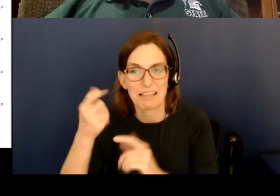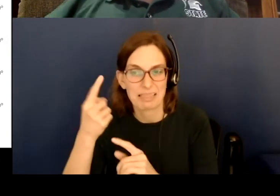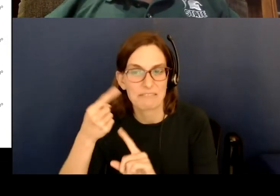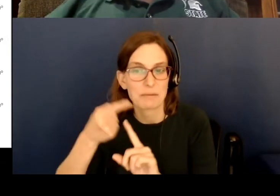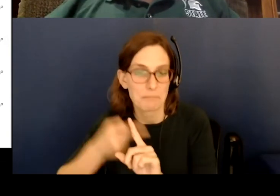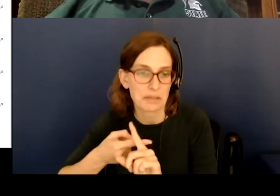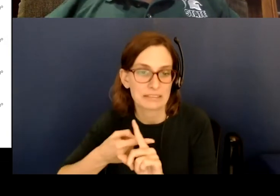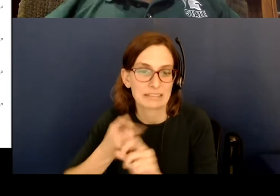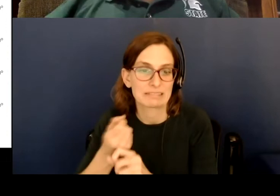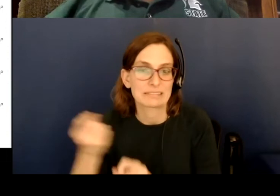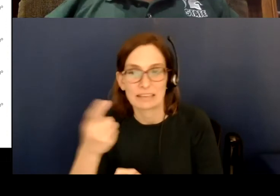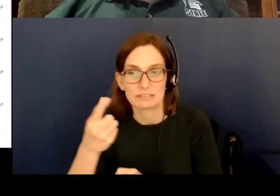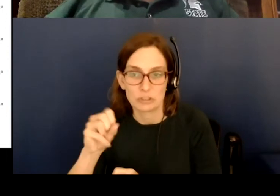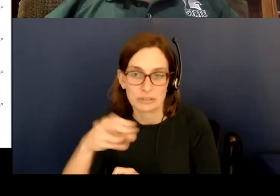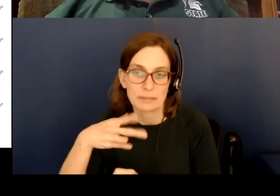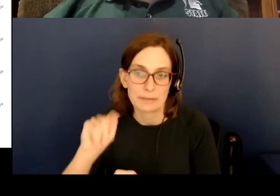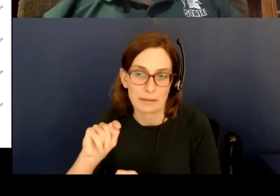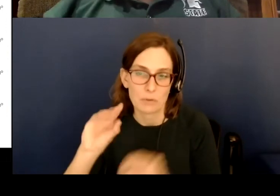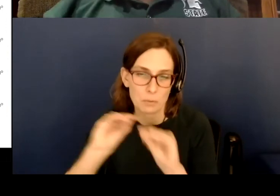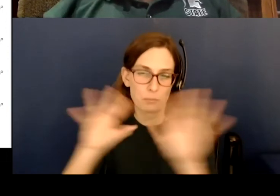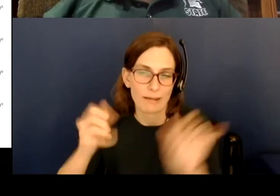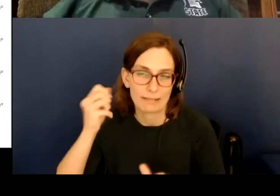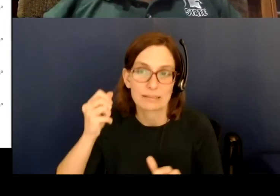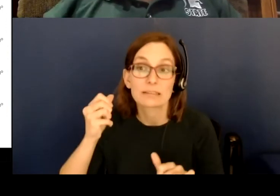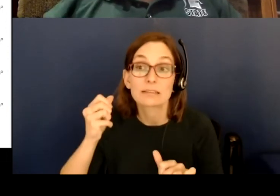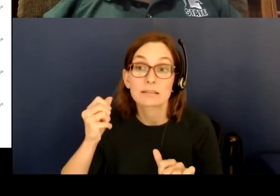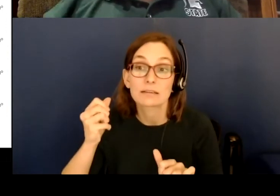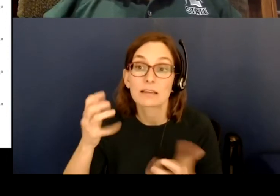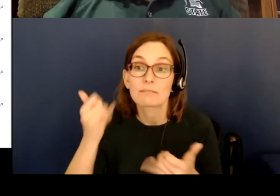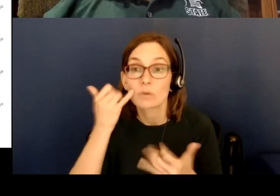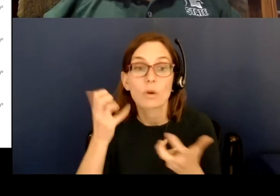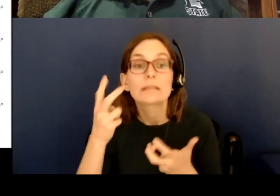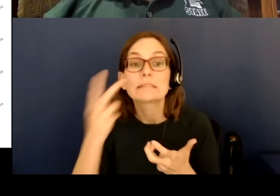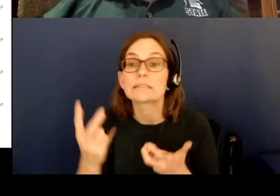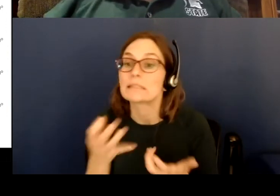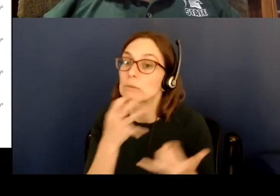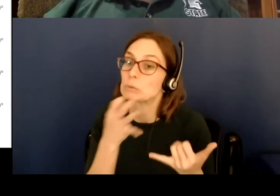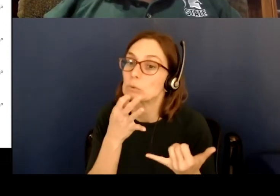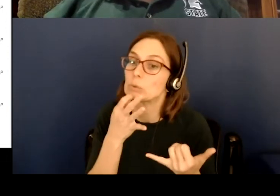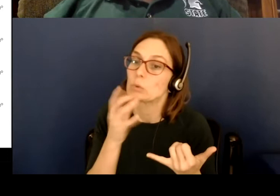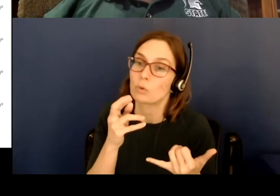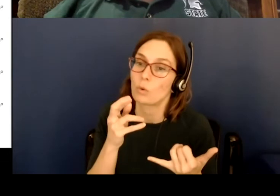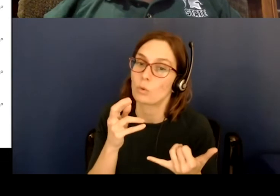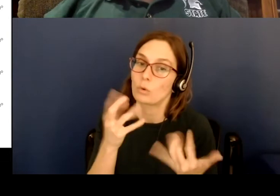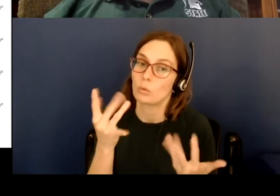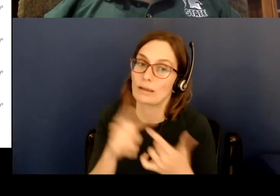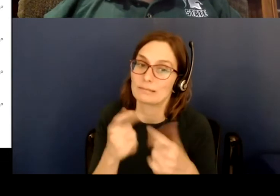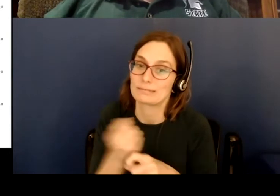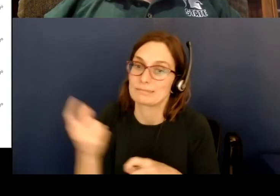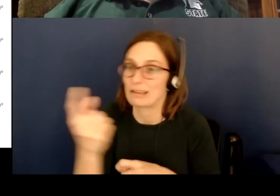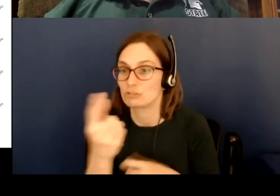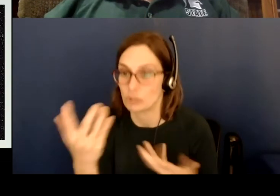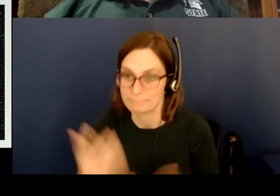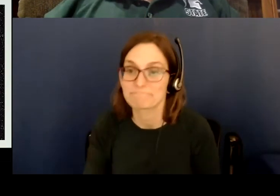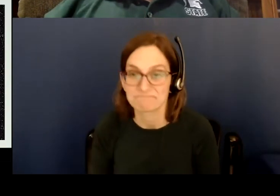in September of 2021. So if you want to see it, get out there soon. Otherwise, wait for 9 months.